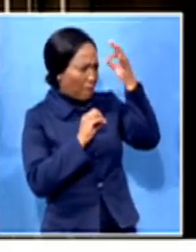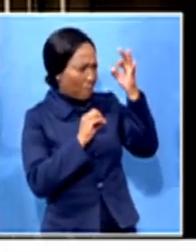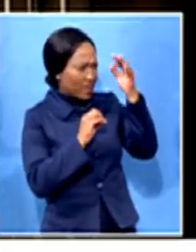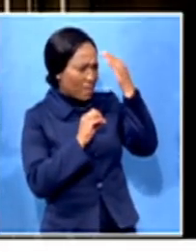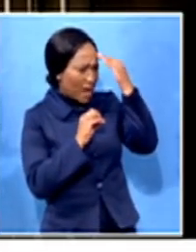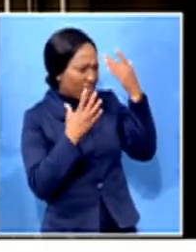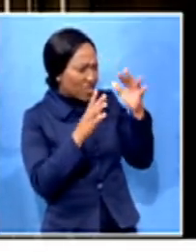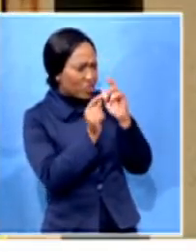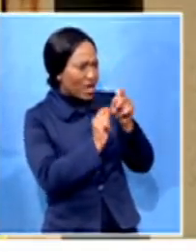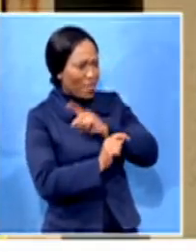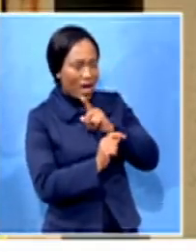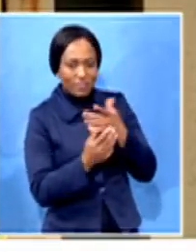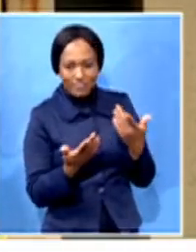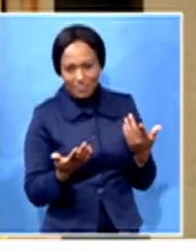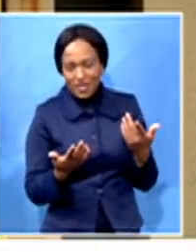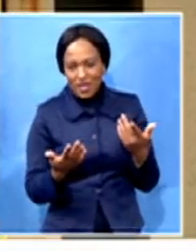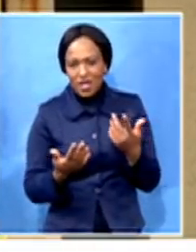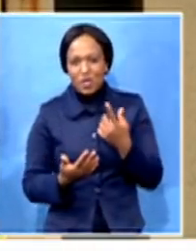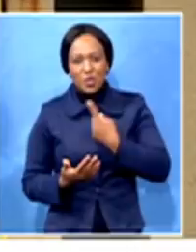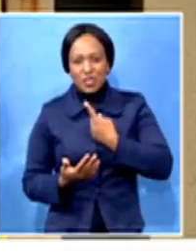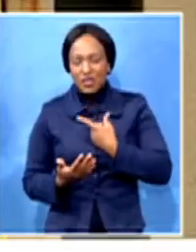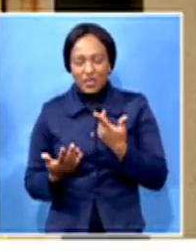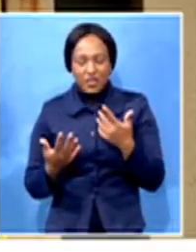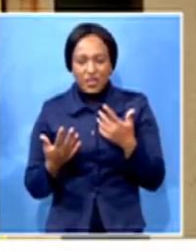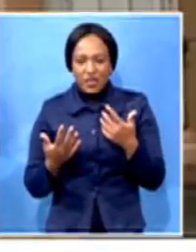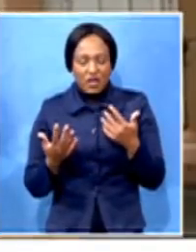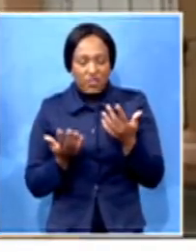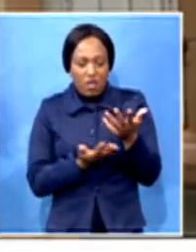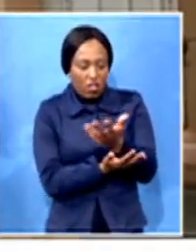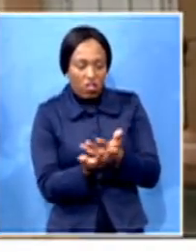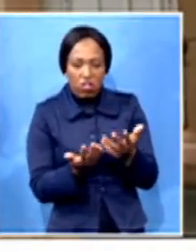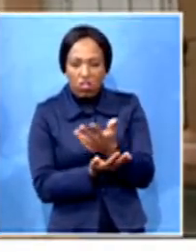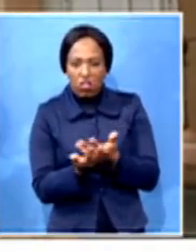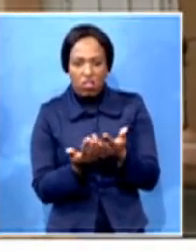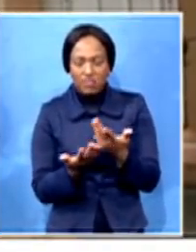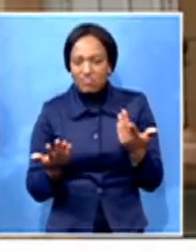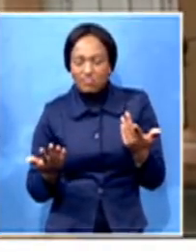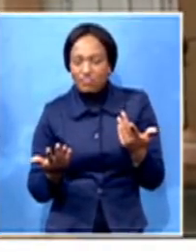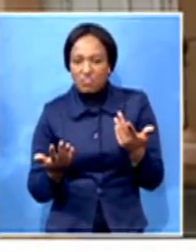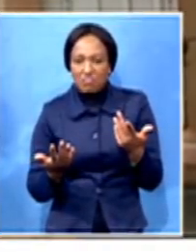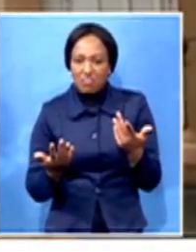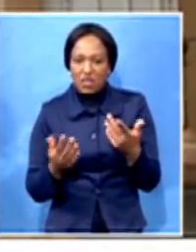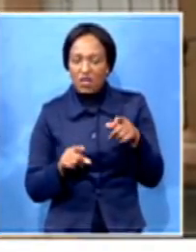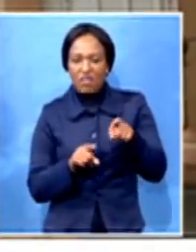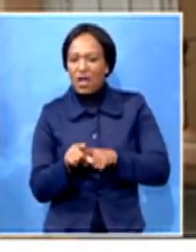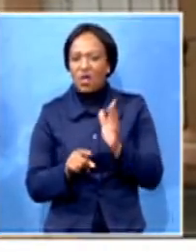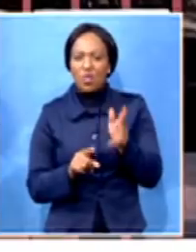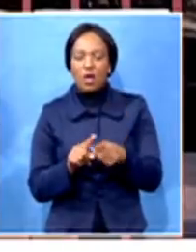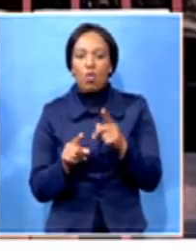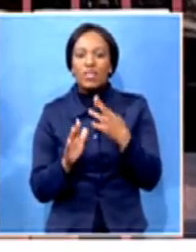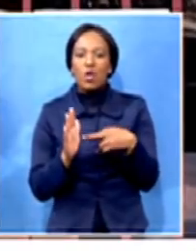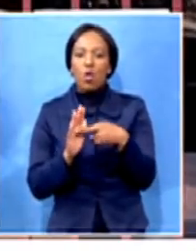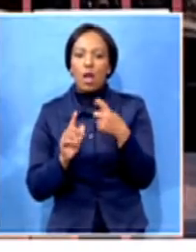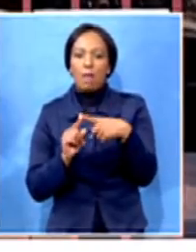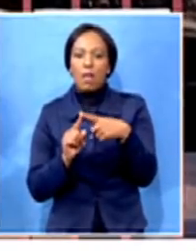is. So it's really a self-defeating conversation when the government doesn't acknowledge exactly the role that it's played in crippling the